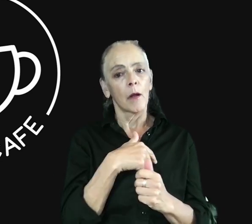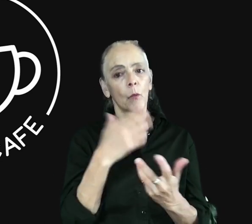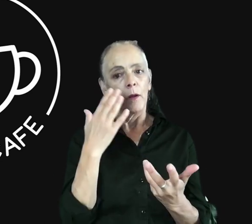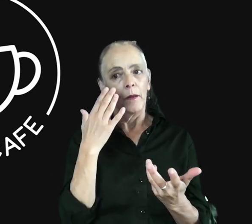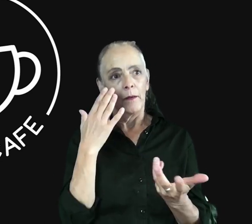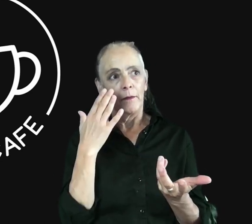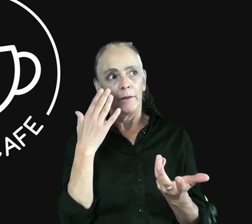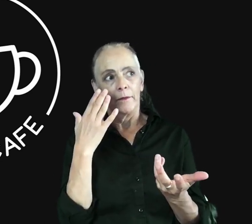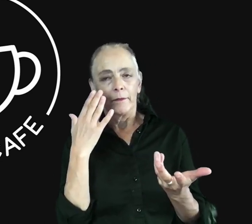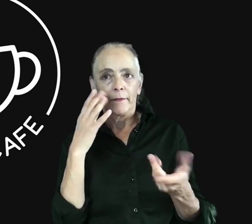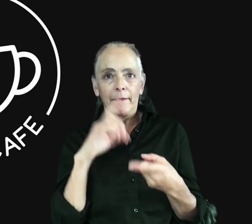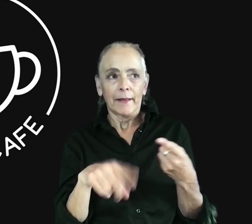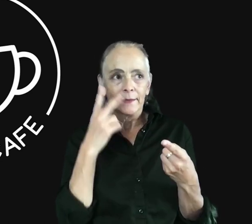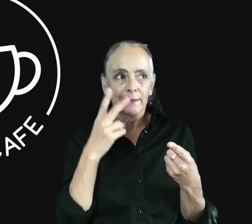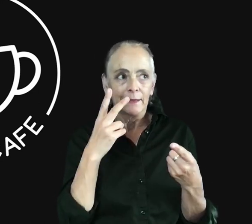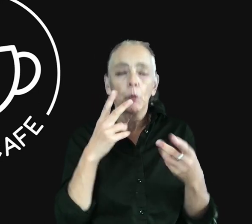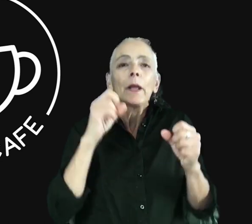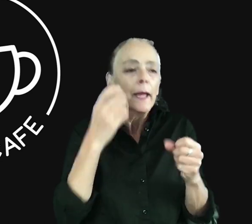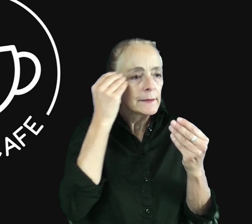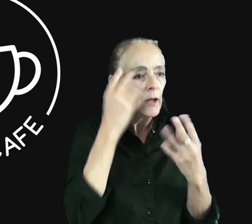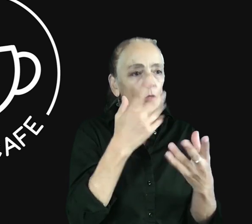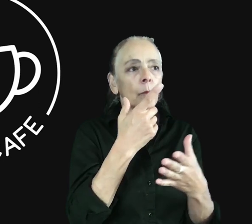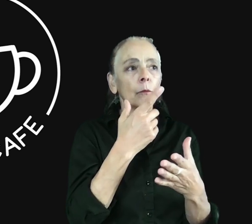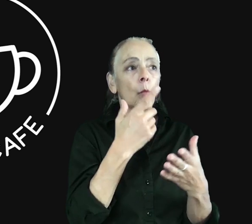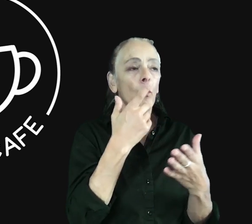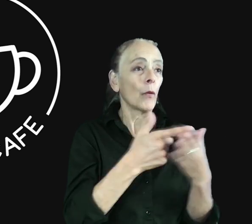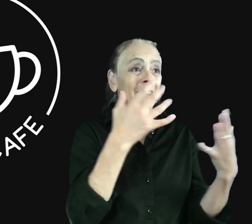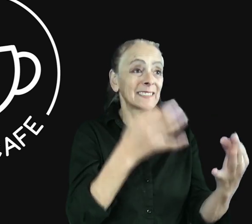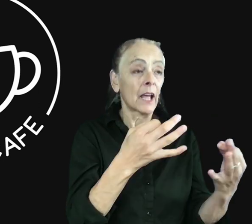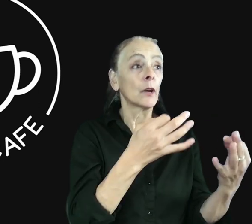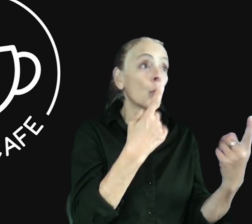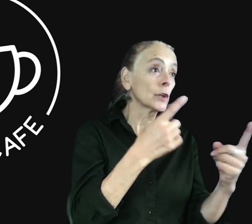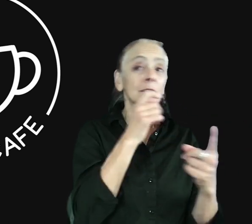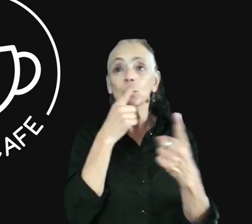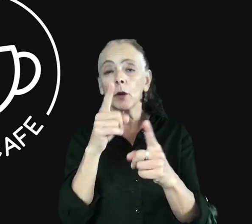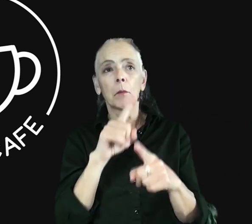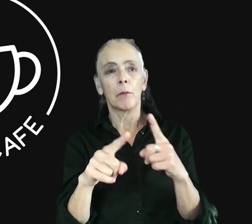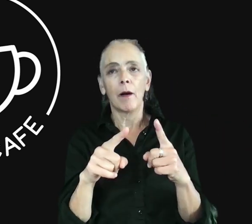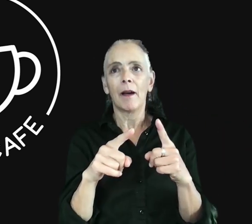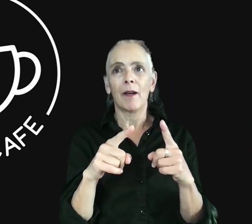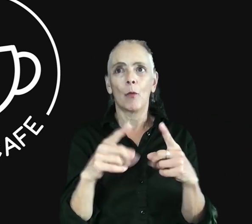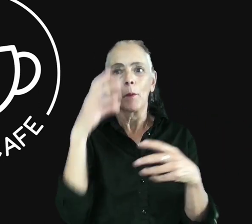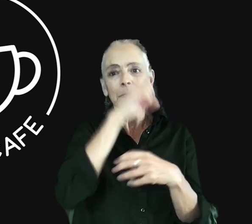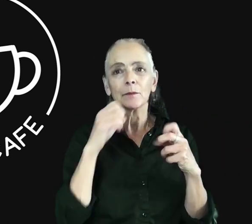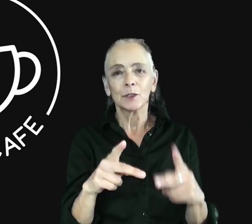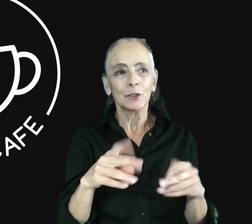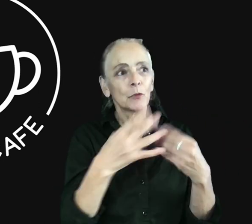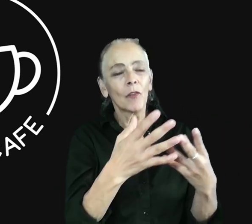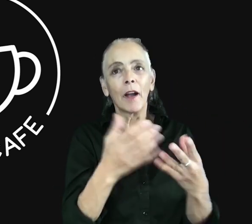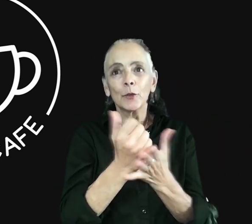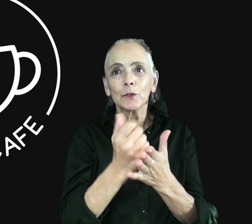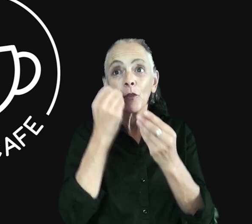decided works or doesn't work but we're missing the spot when it comes to really uh providing useful information